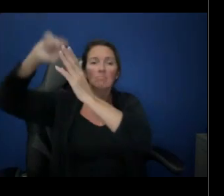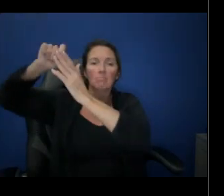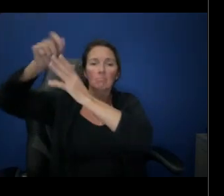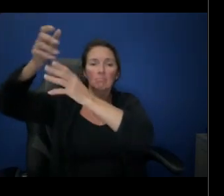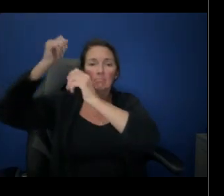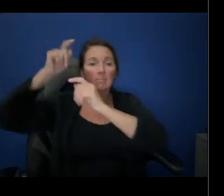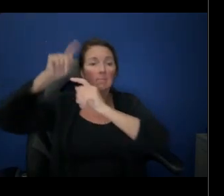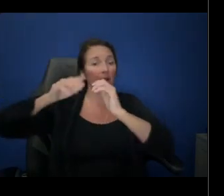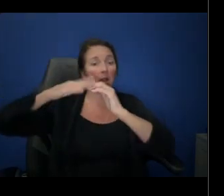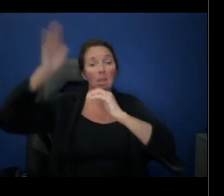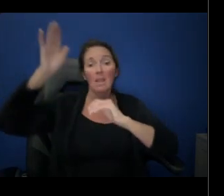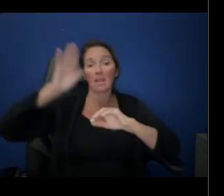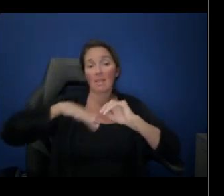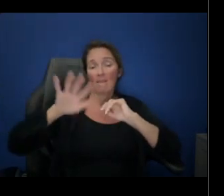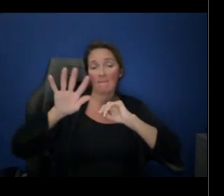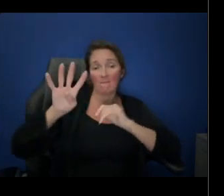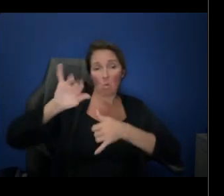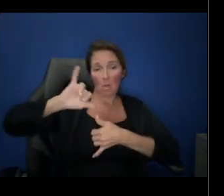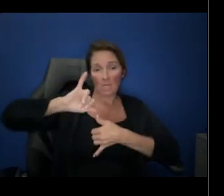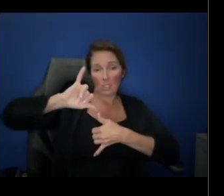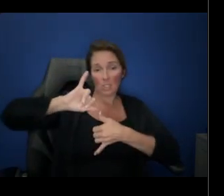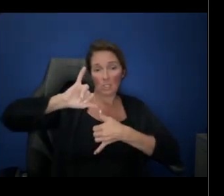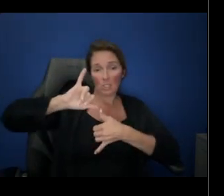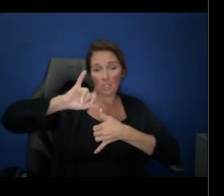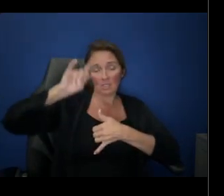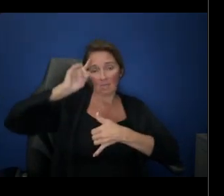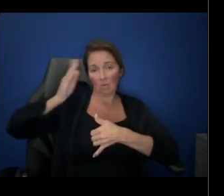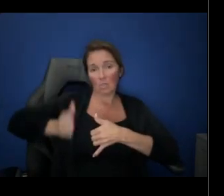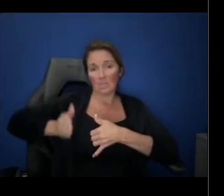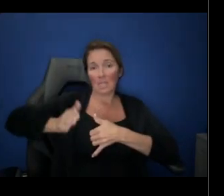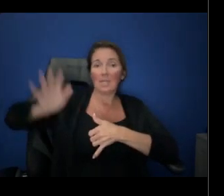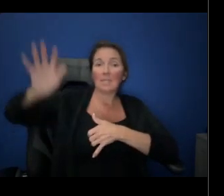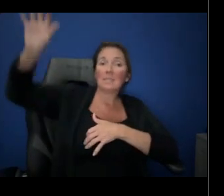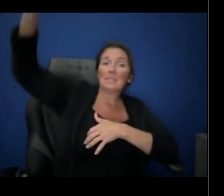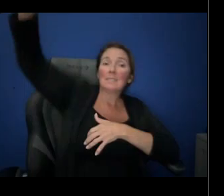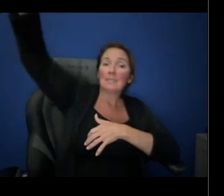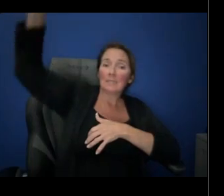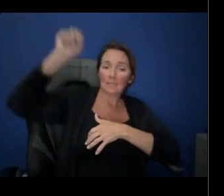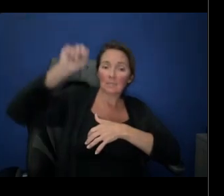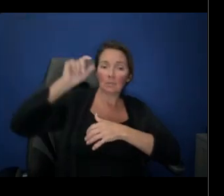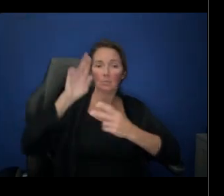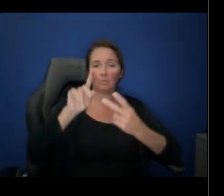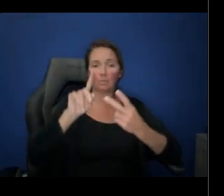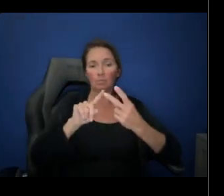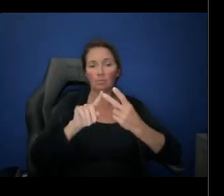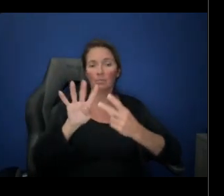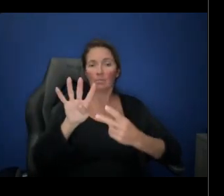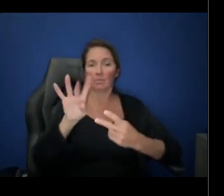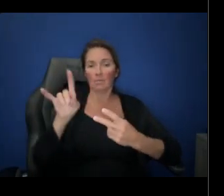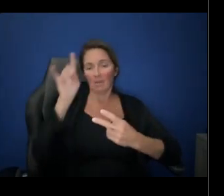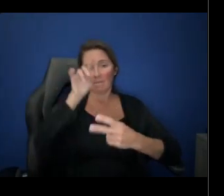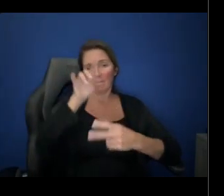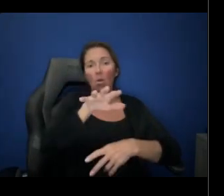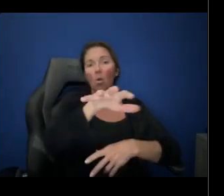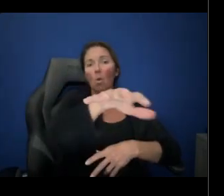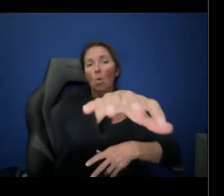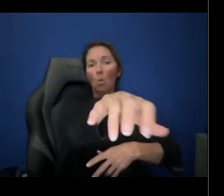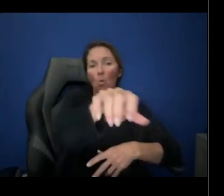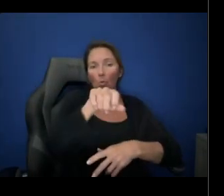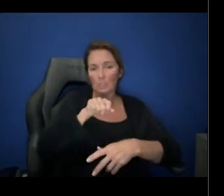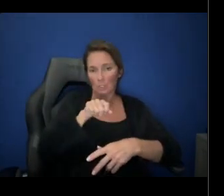No higher than 54 inches for a side reach or 48 inches for a